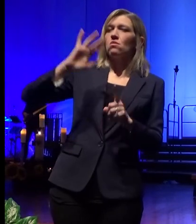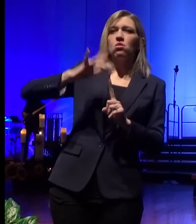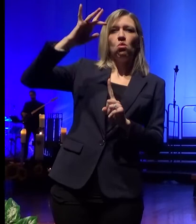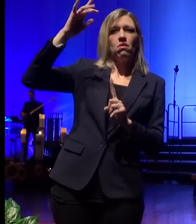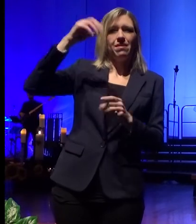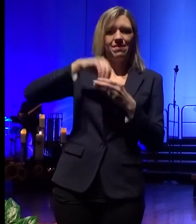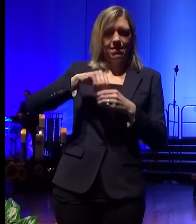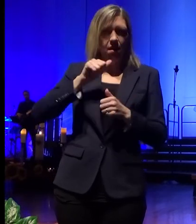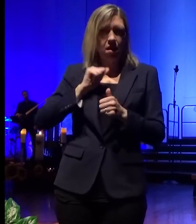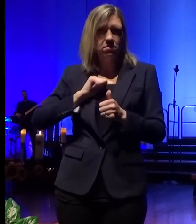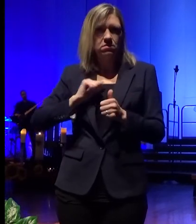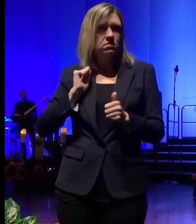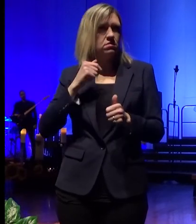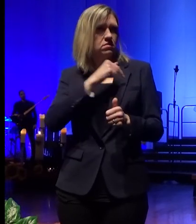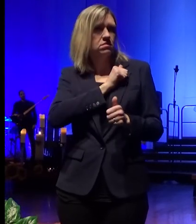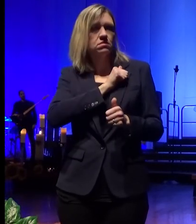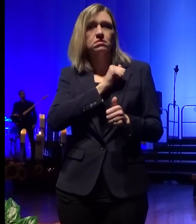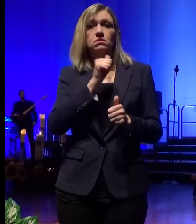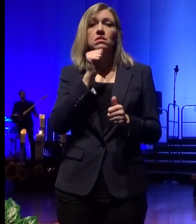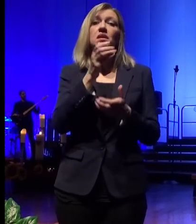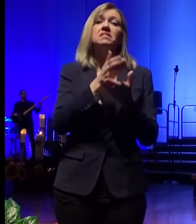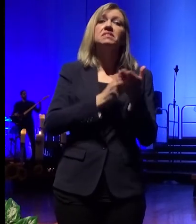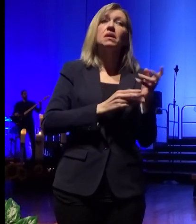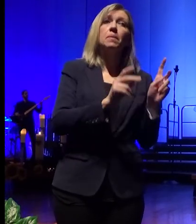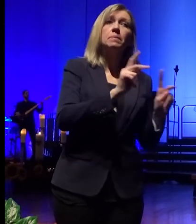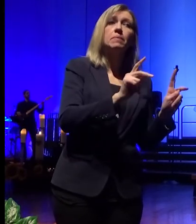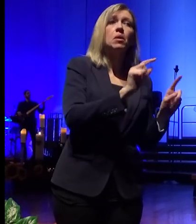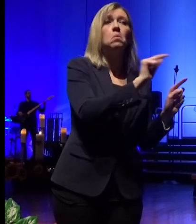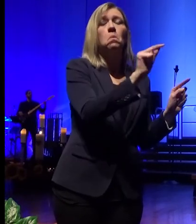is not just in some of us, it's in everyone.